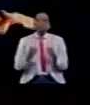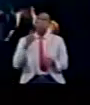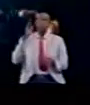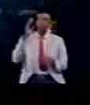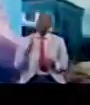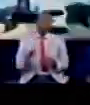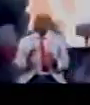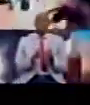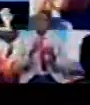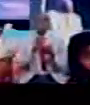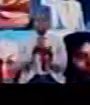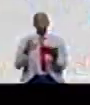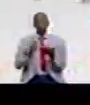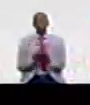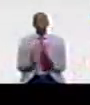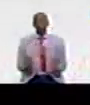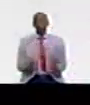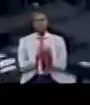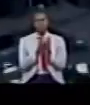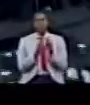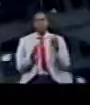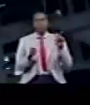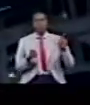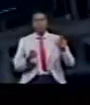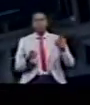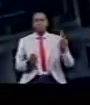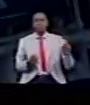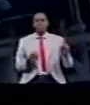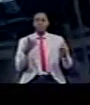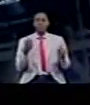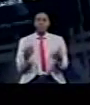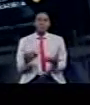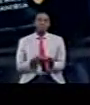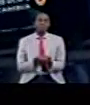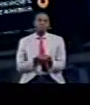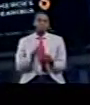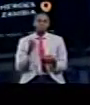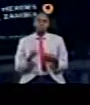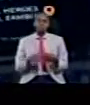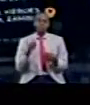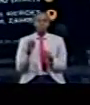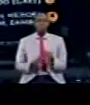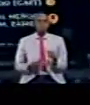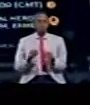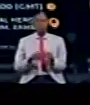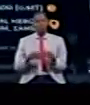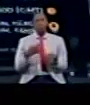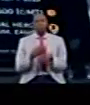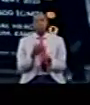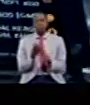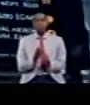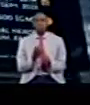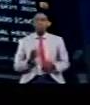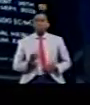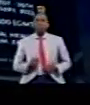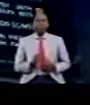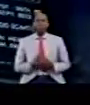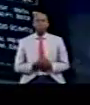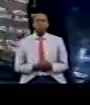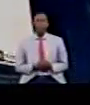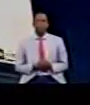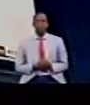Glory, honor, and adoration. Thanksgiving be unto your name, O Lord, in Jesus' name. Father, we thank you. Thank you. Thank